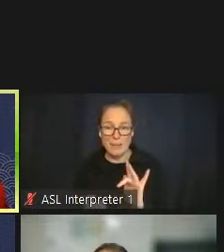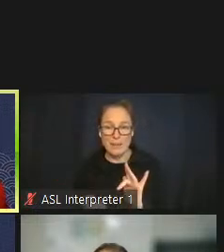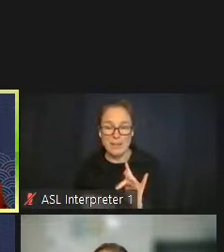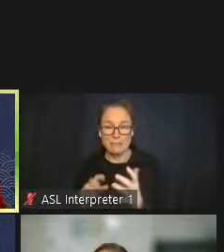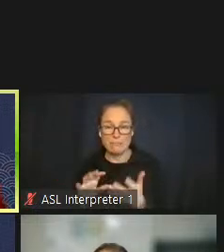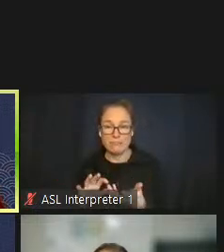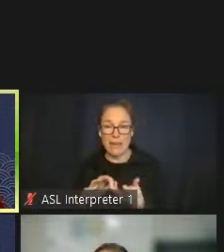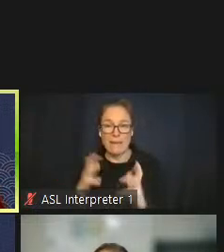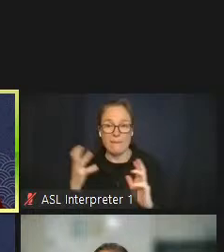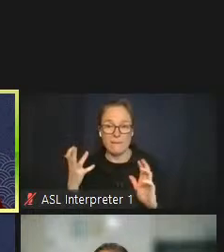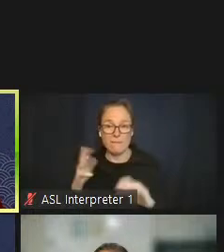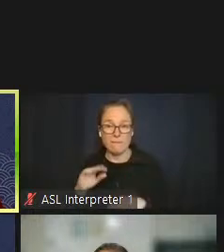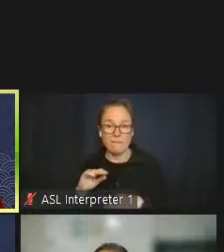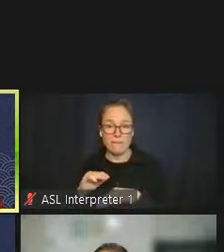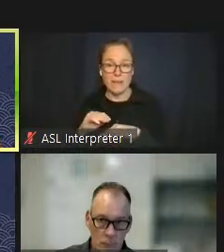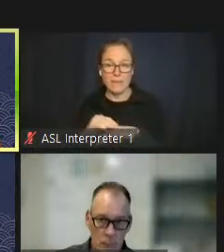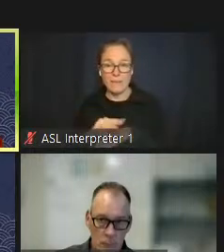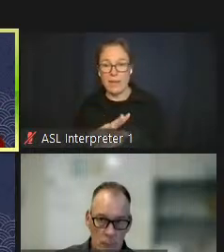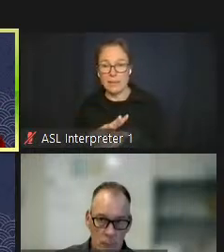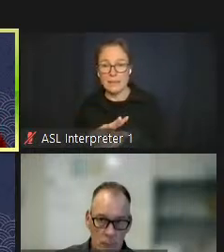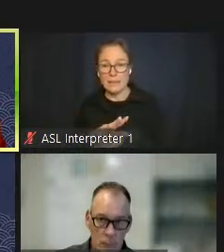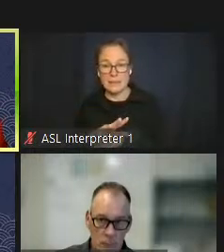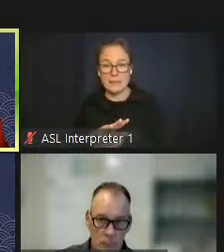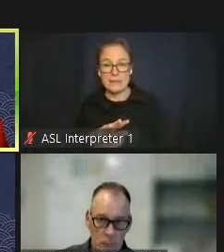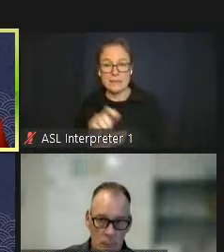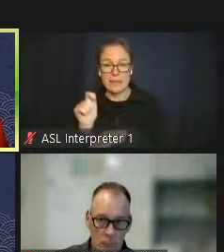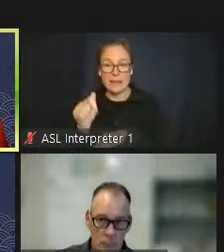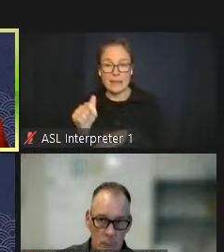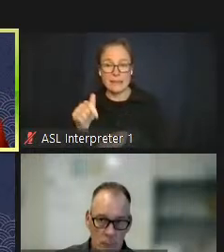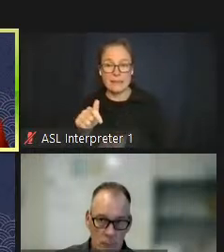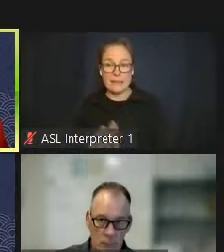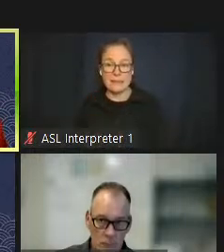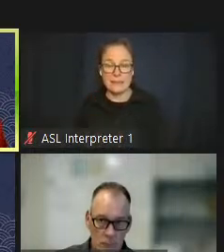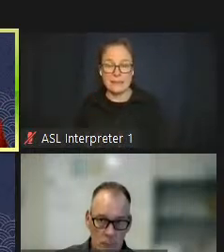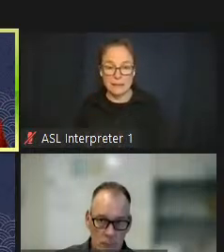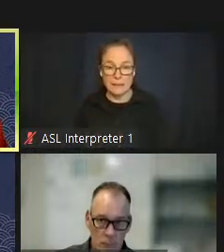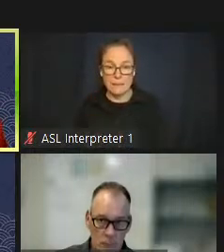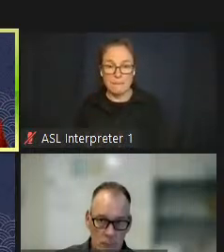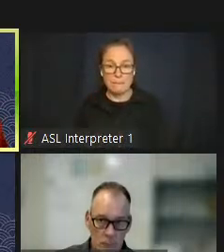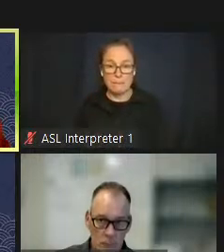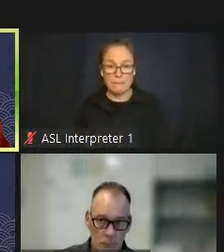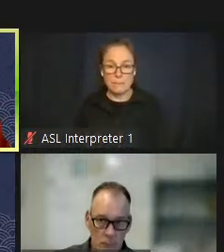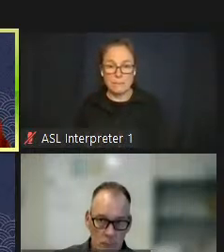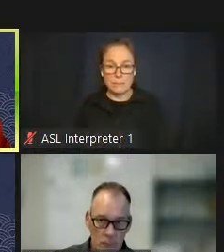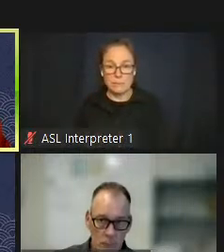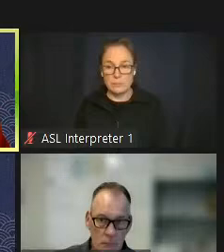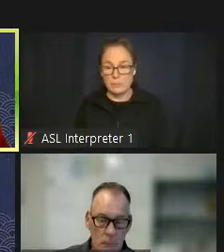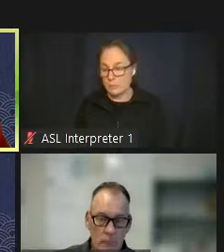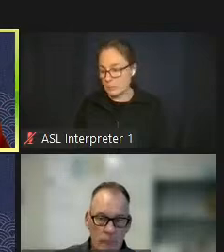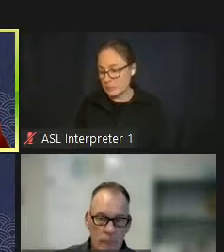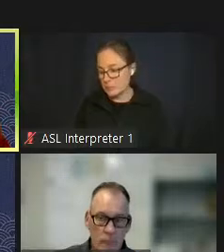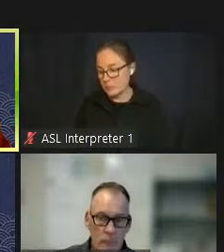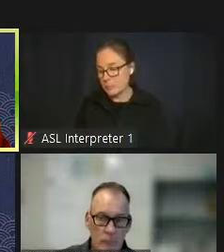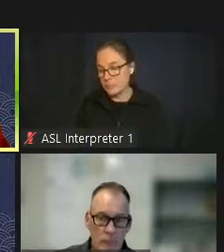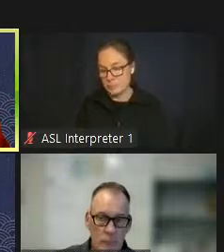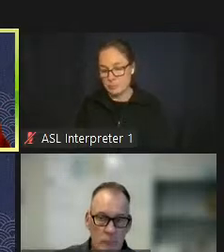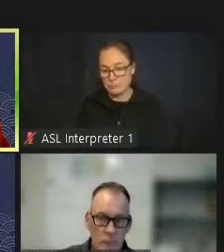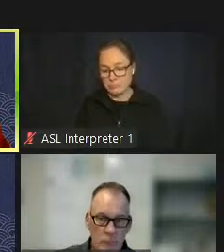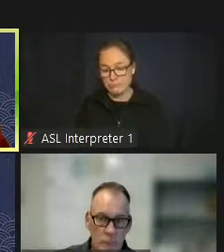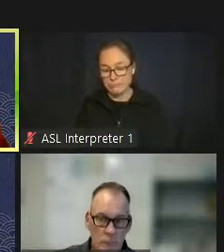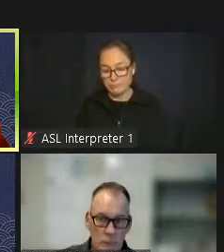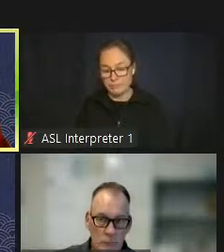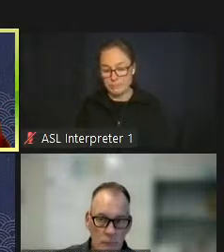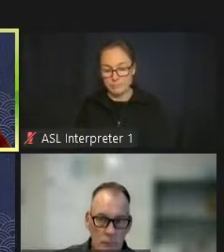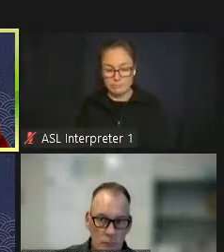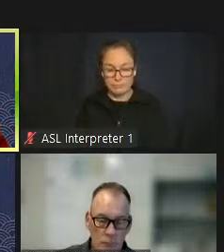the effectiveness of having a fully staffed budget committee meeting. So maybe we should have done